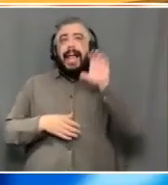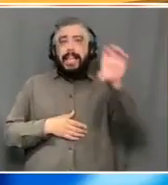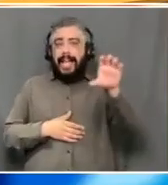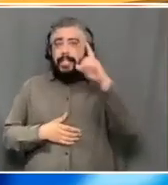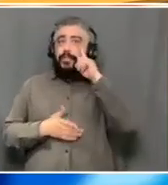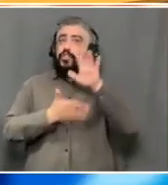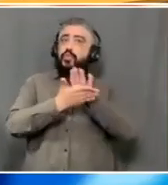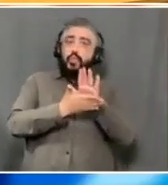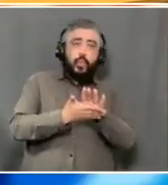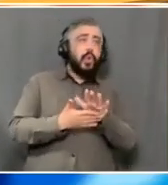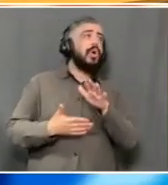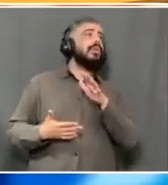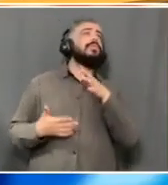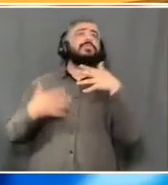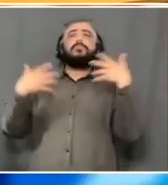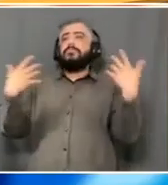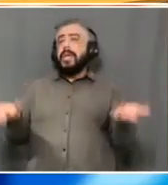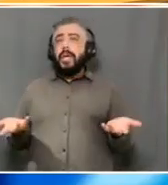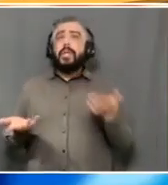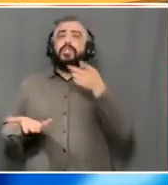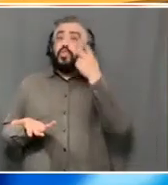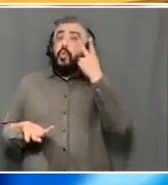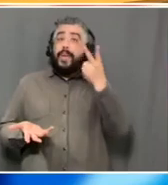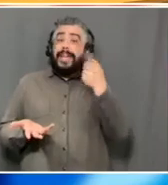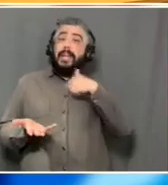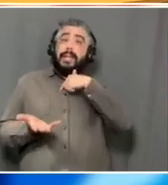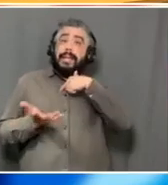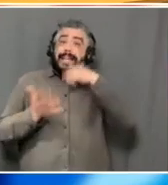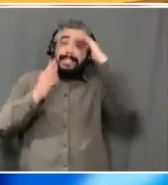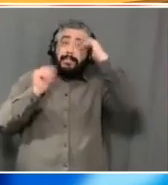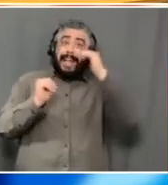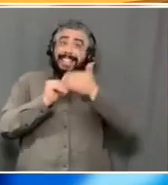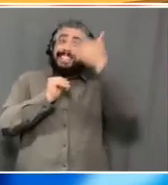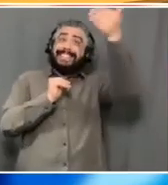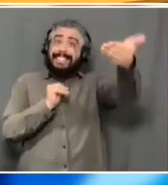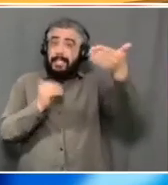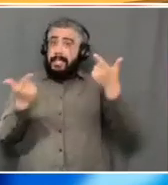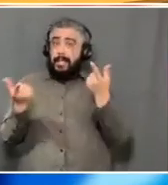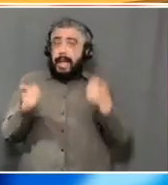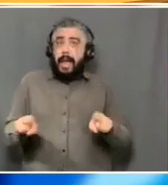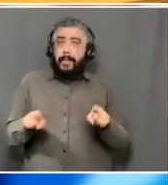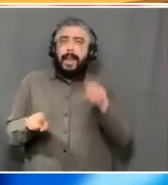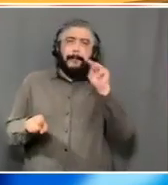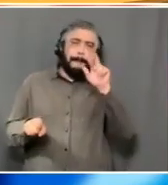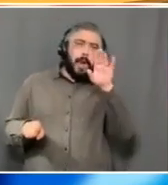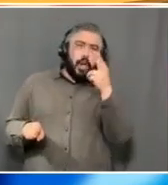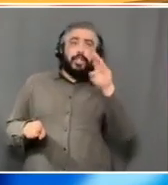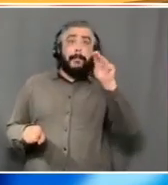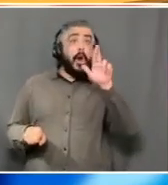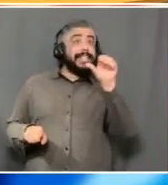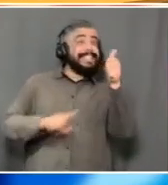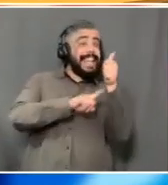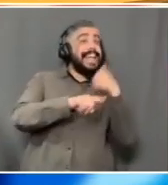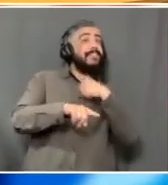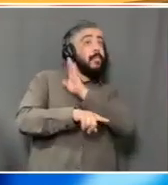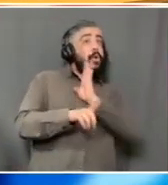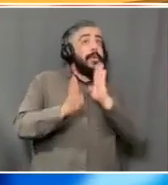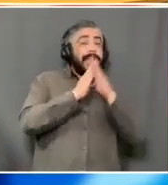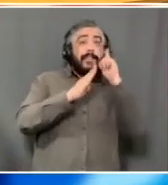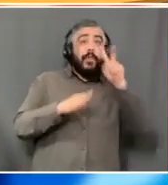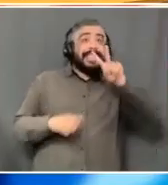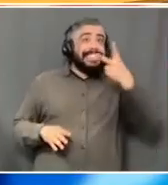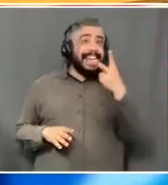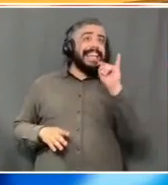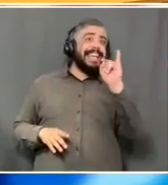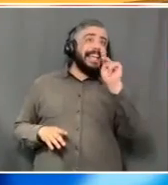schools. And so what we expect moving forward is in March, on March 10th, there's a board meeting for the second interim report. We're going to give an